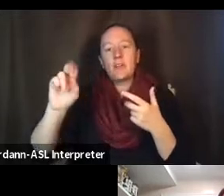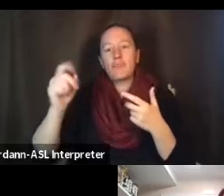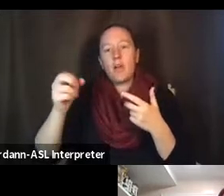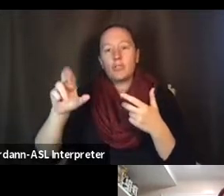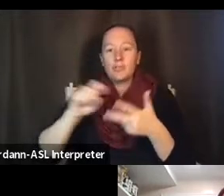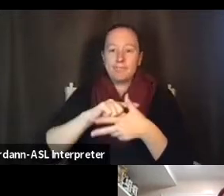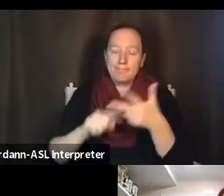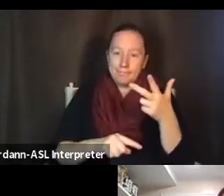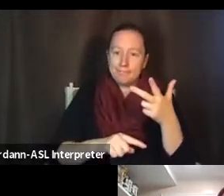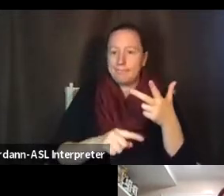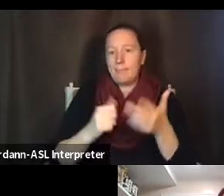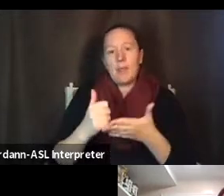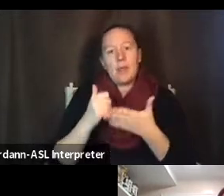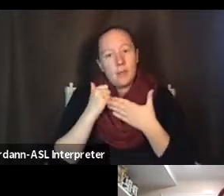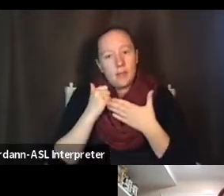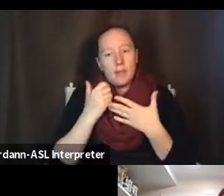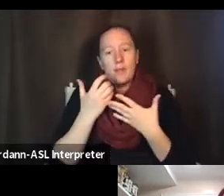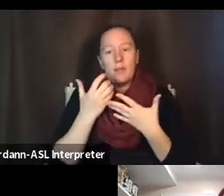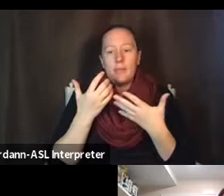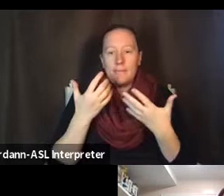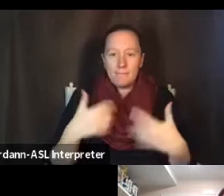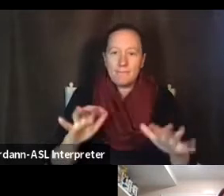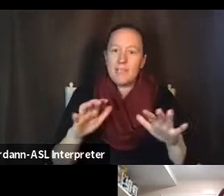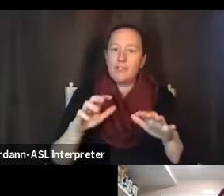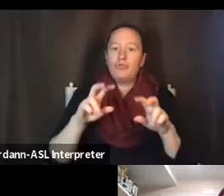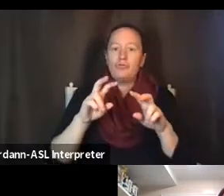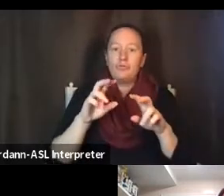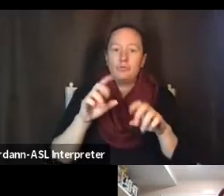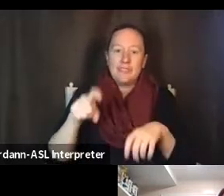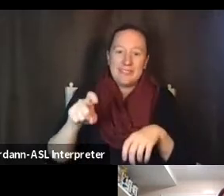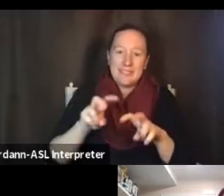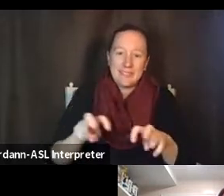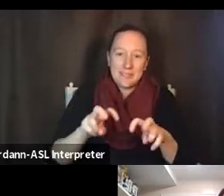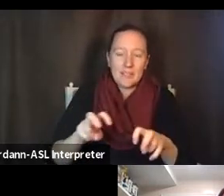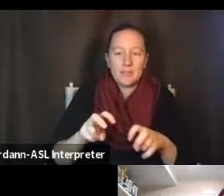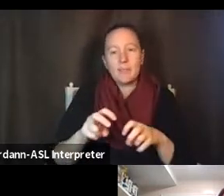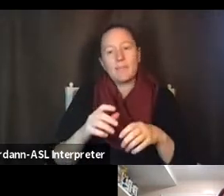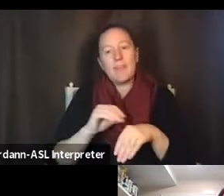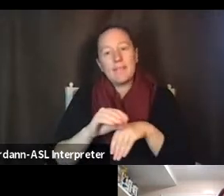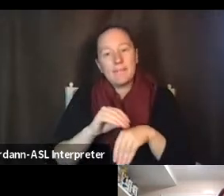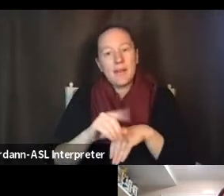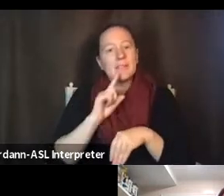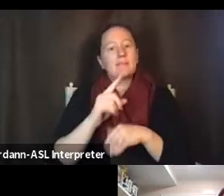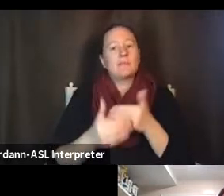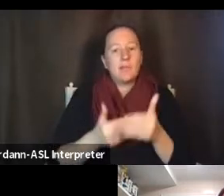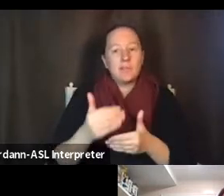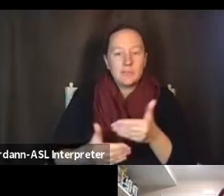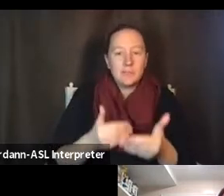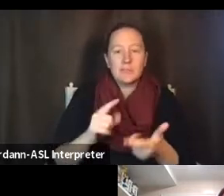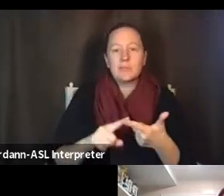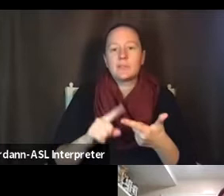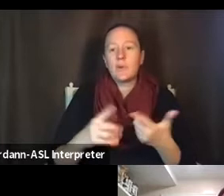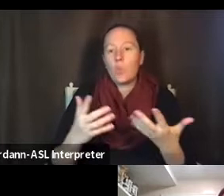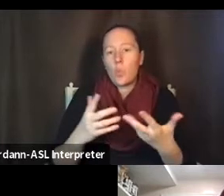to helping us get this needs assessment completed and advising the process and the